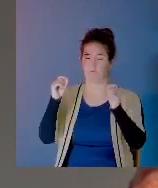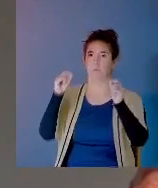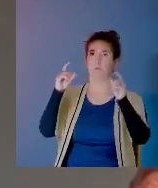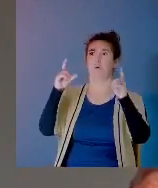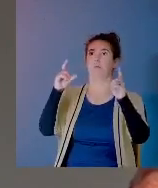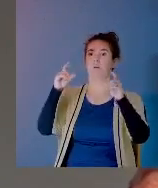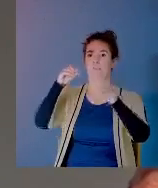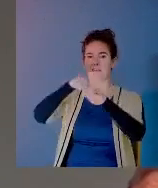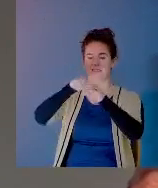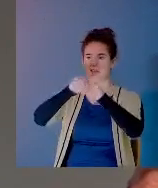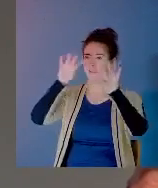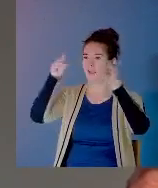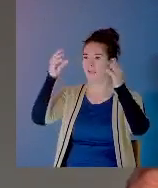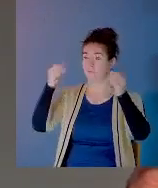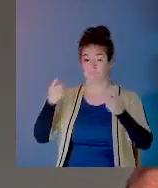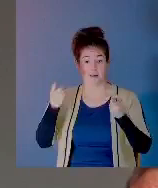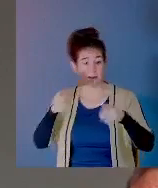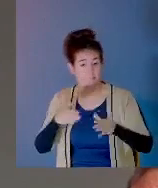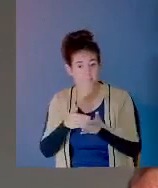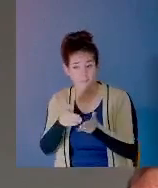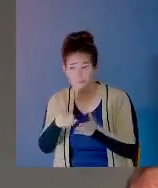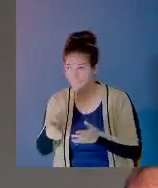lot. Woke up in the ambulance,